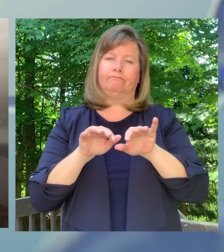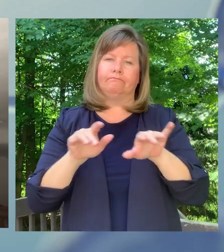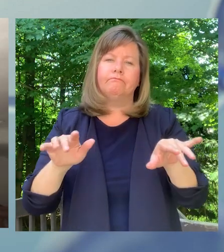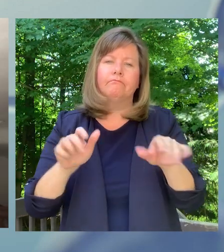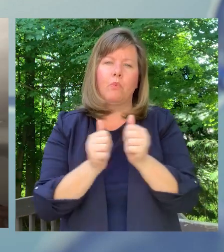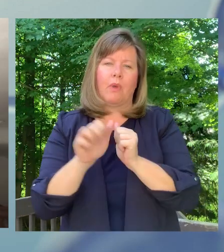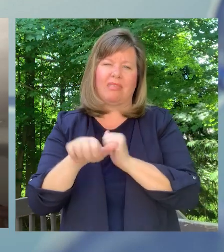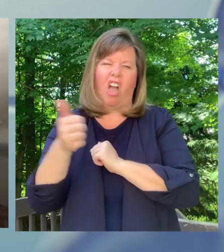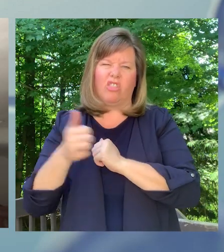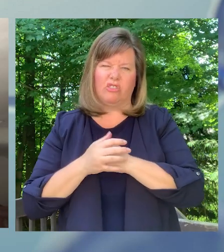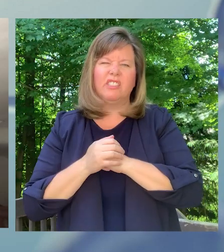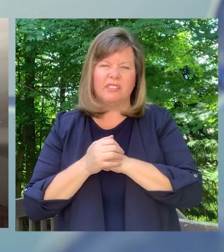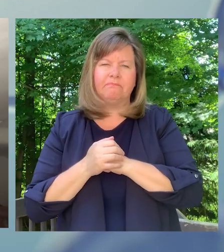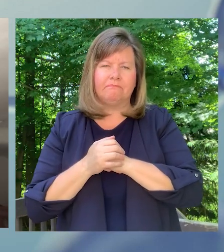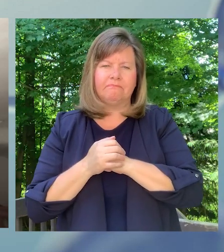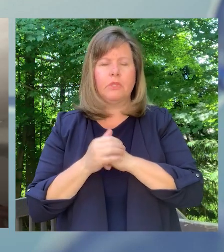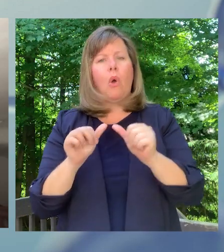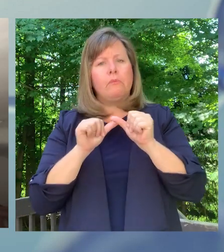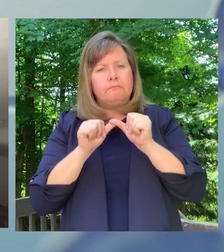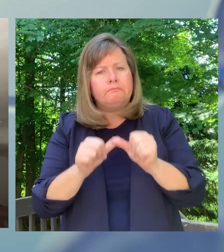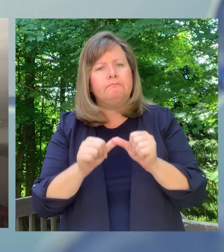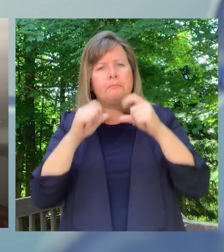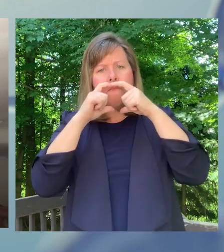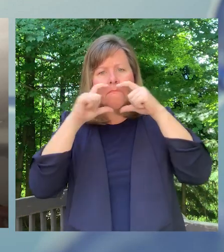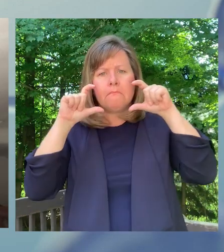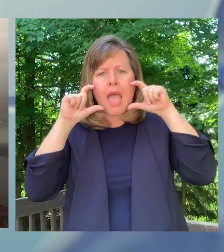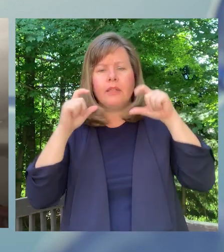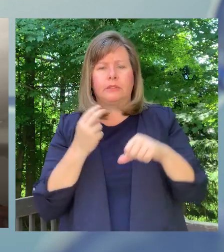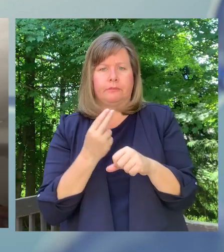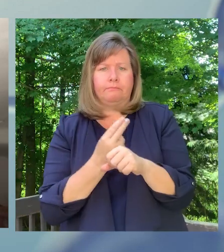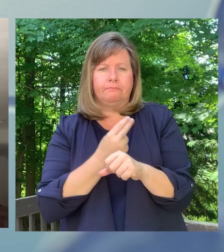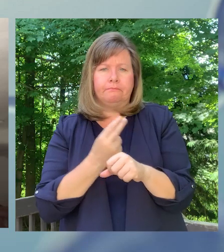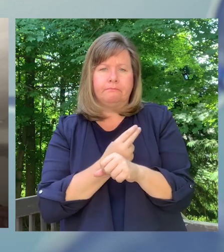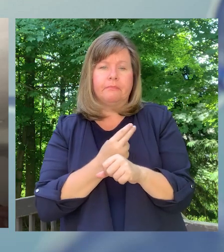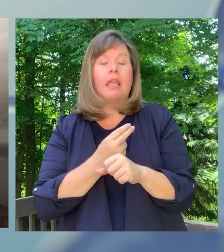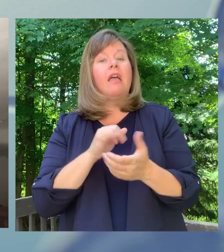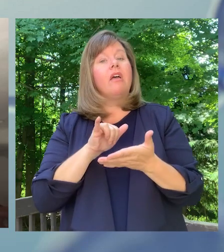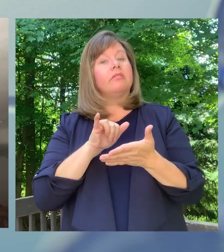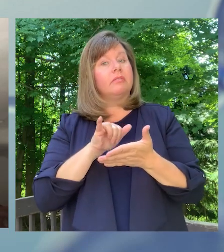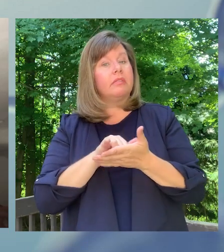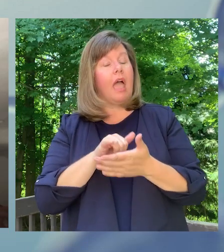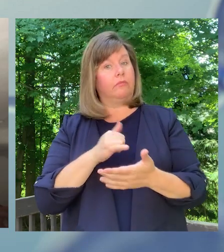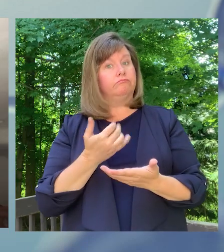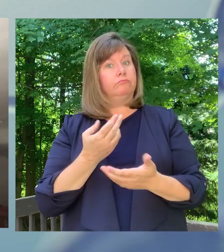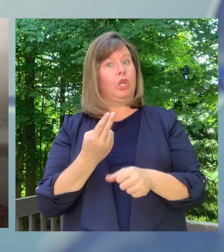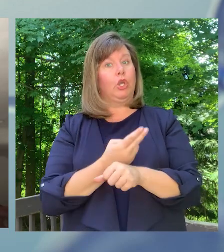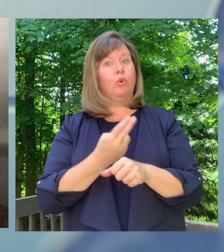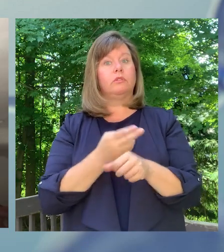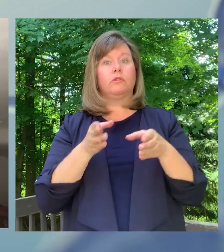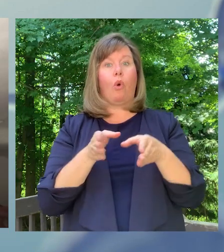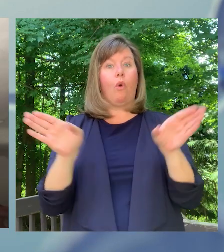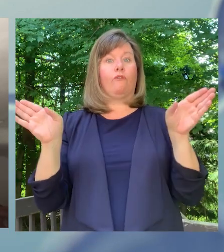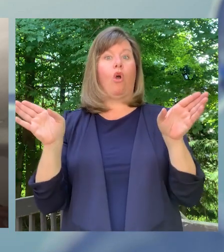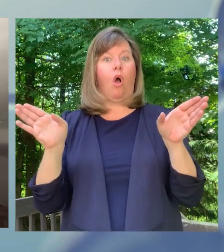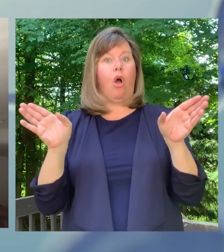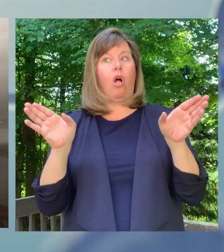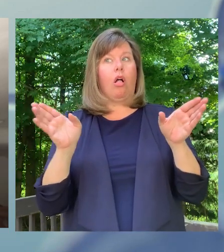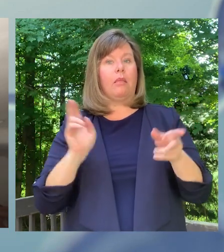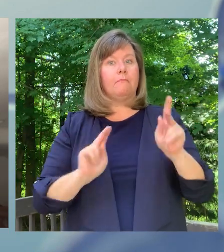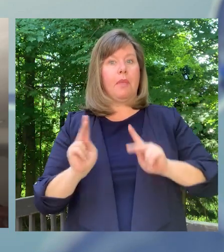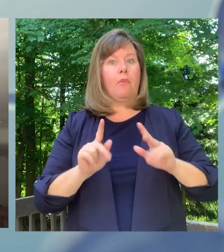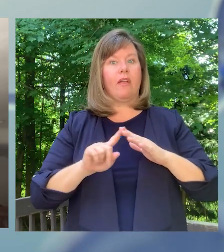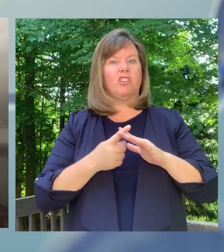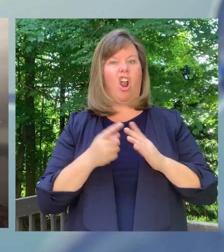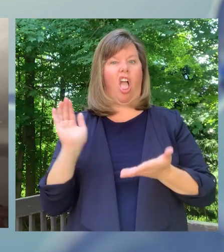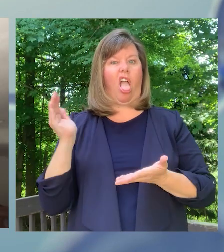others. So keep wearing masks, please. We see that the overall mask use, I think, has fallen quite a